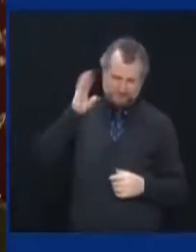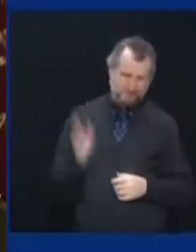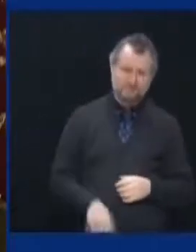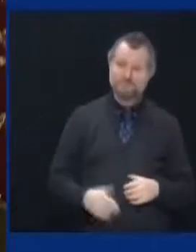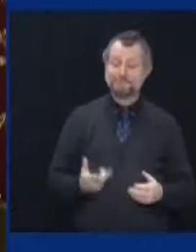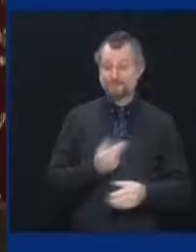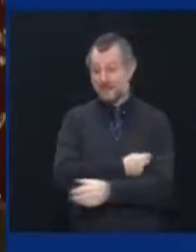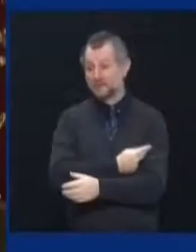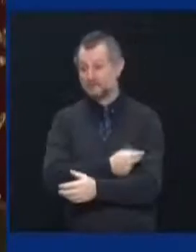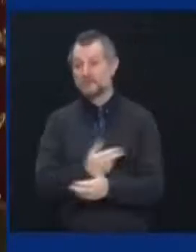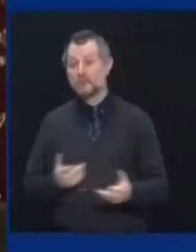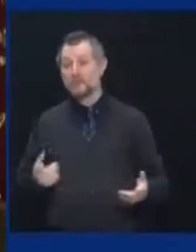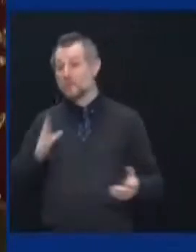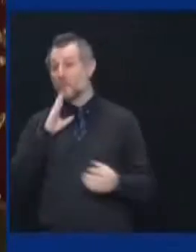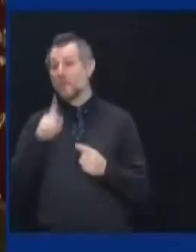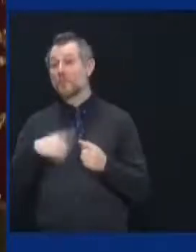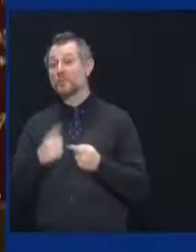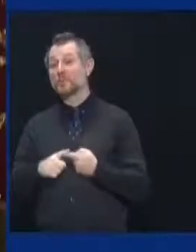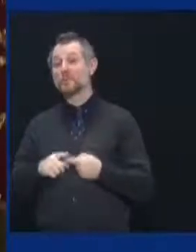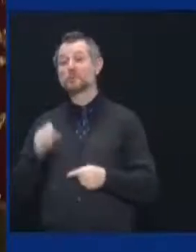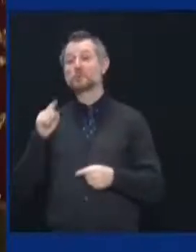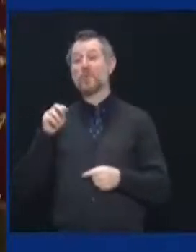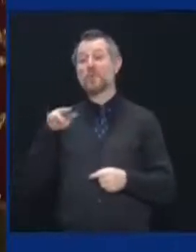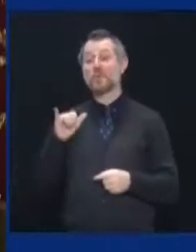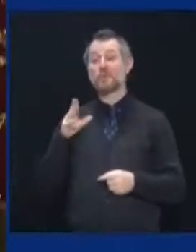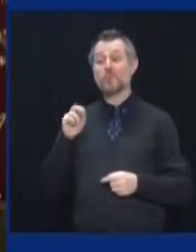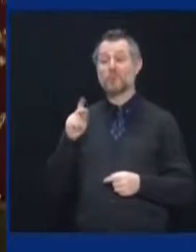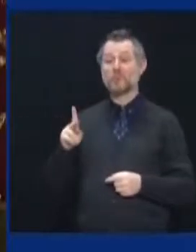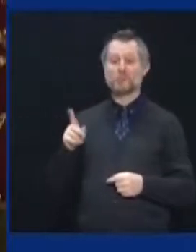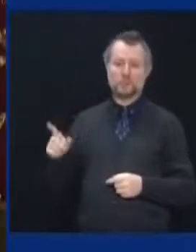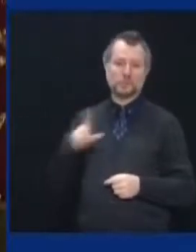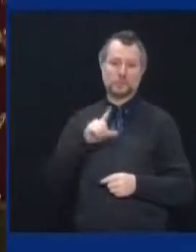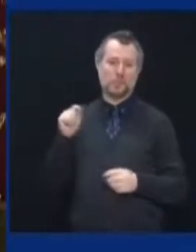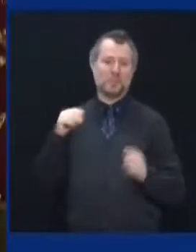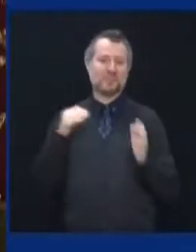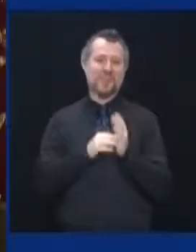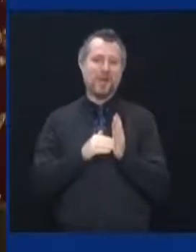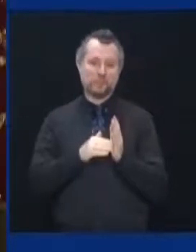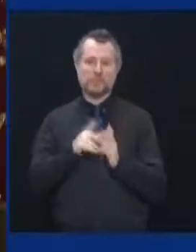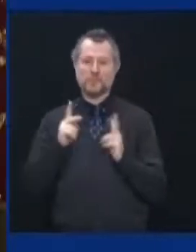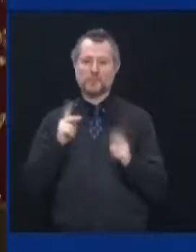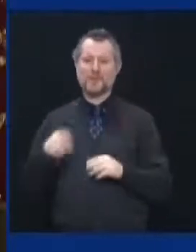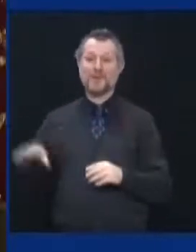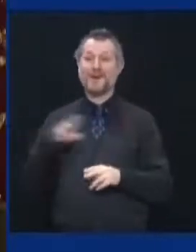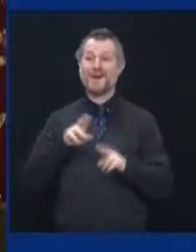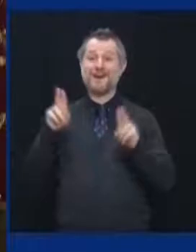people at Stony Brook, it was approximately 20,000 people that had signed up for